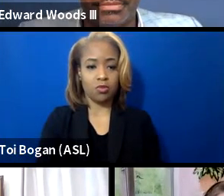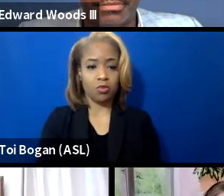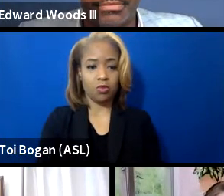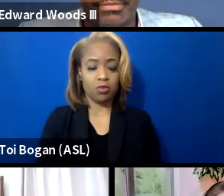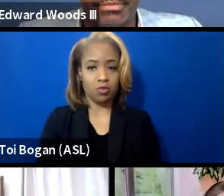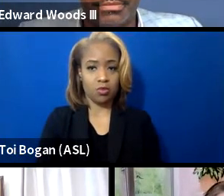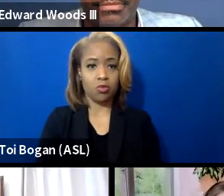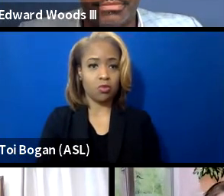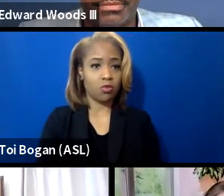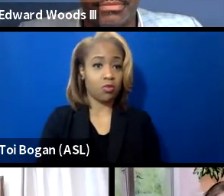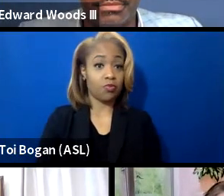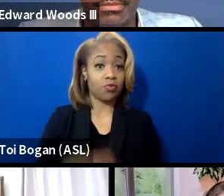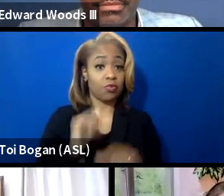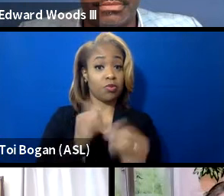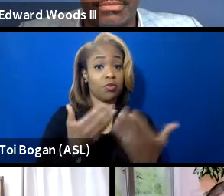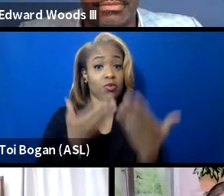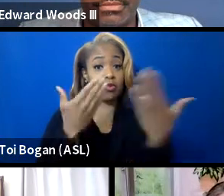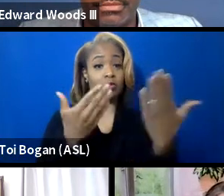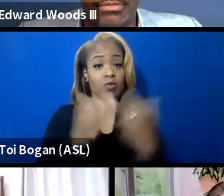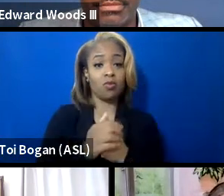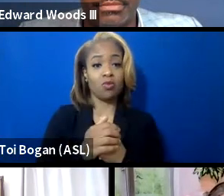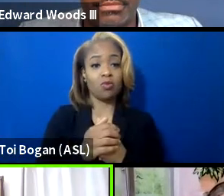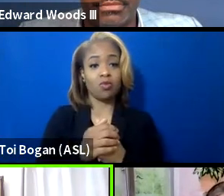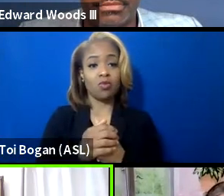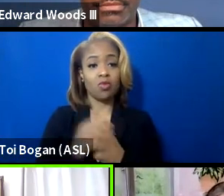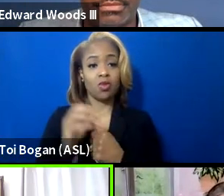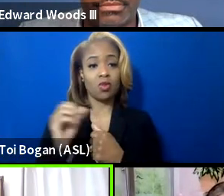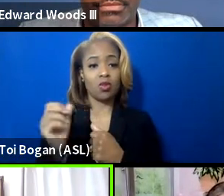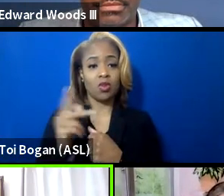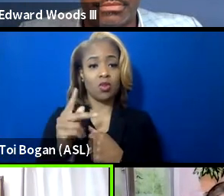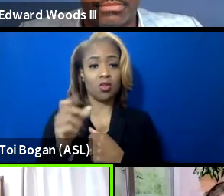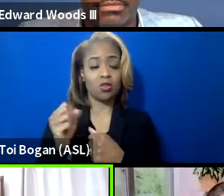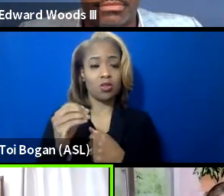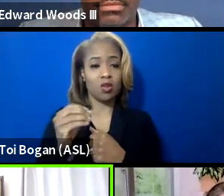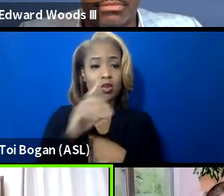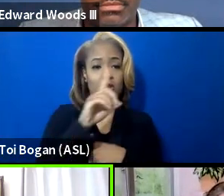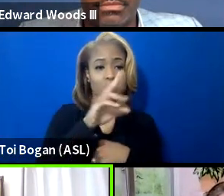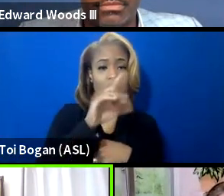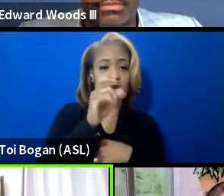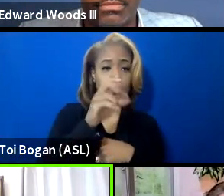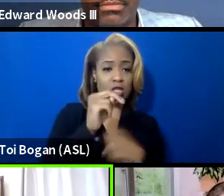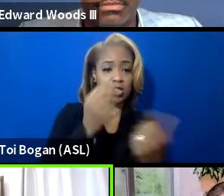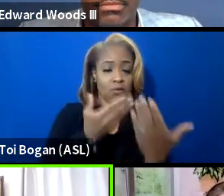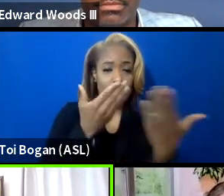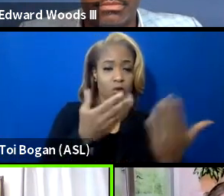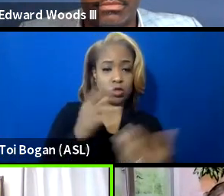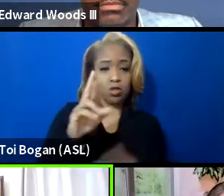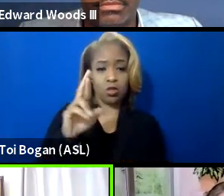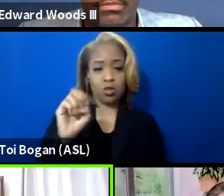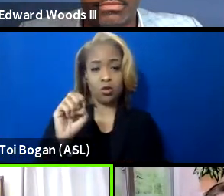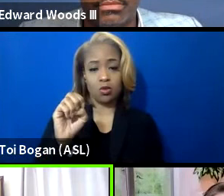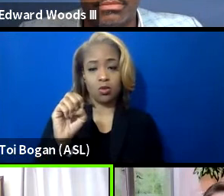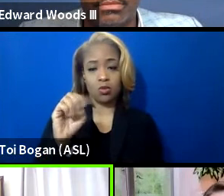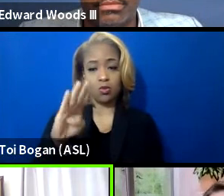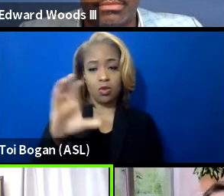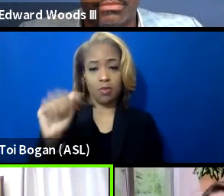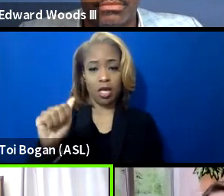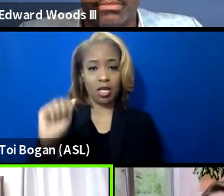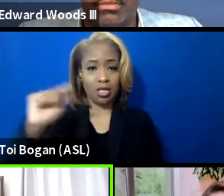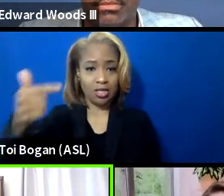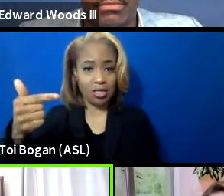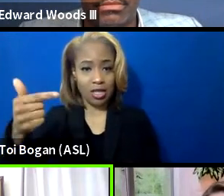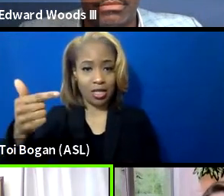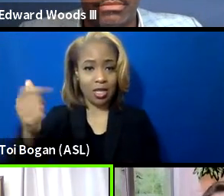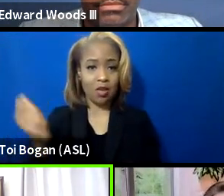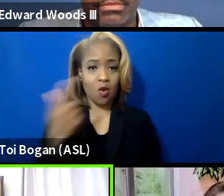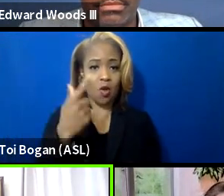Okay. I'll still make the motion. Okay, I was going to say, for purposes of good record, I have Dustin making the motion, Rebecca with the second.